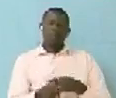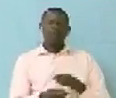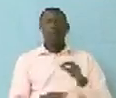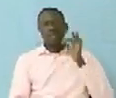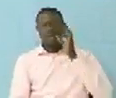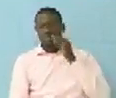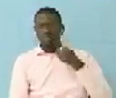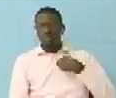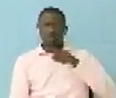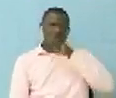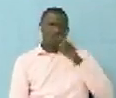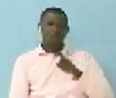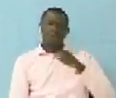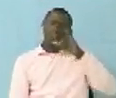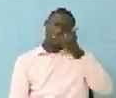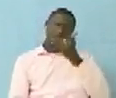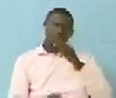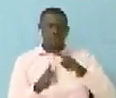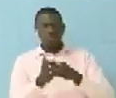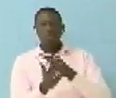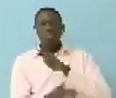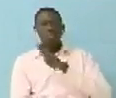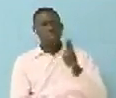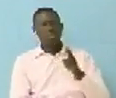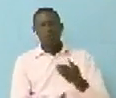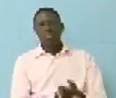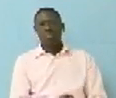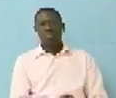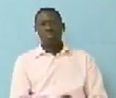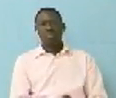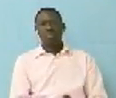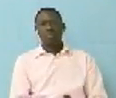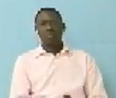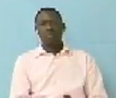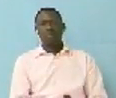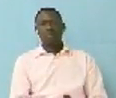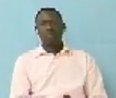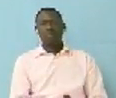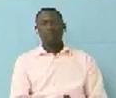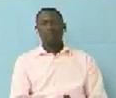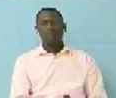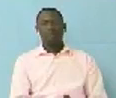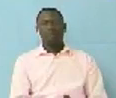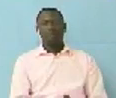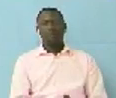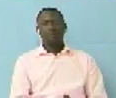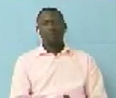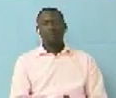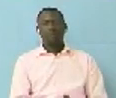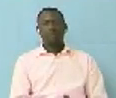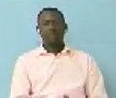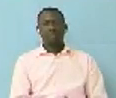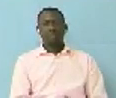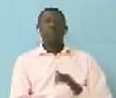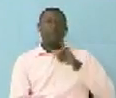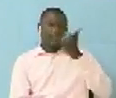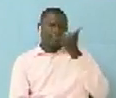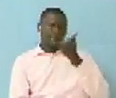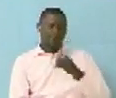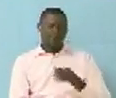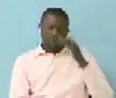simple. Even shorter to answer the question. Following our recommendation approved by the president, yes. Thank you very